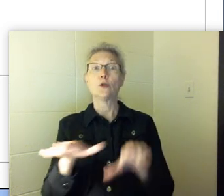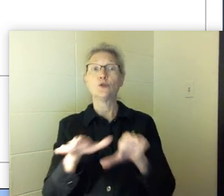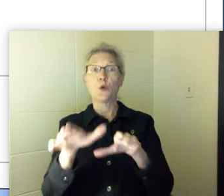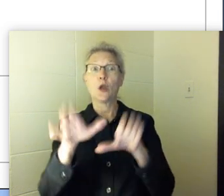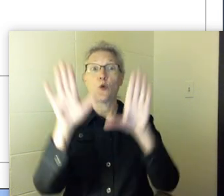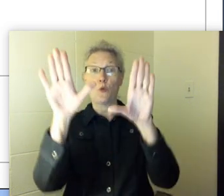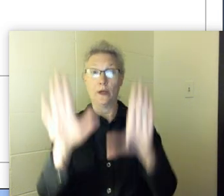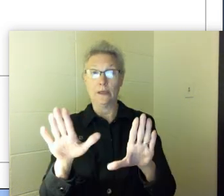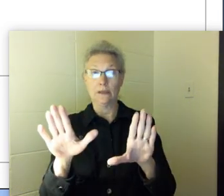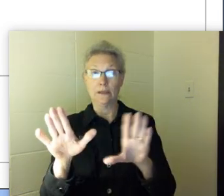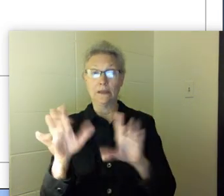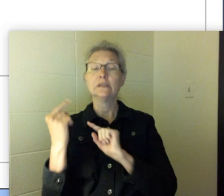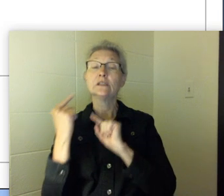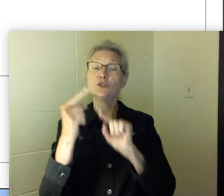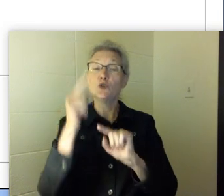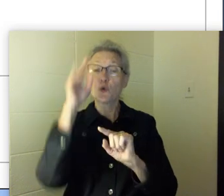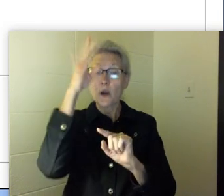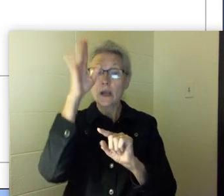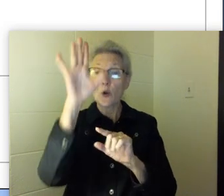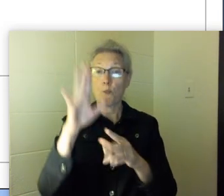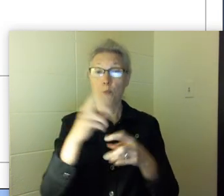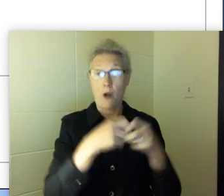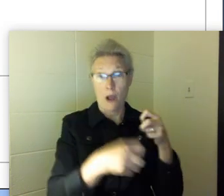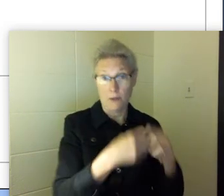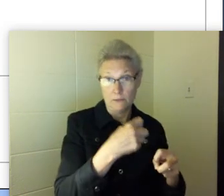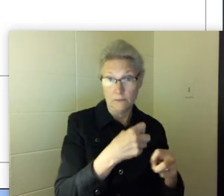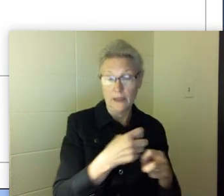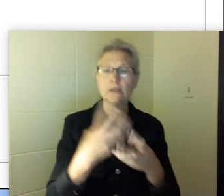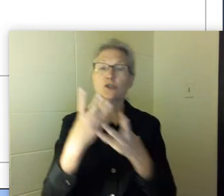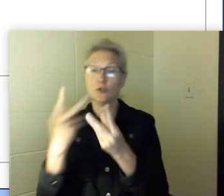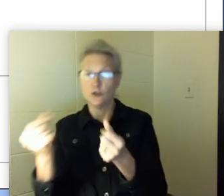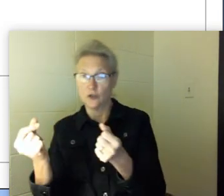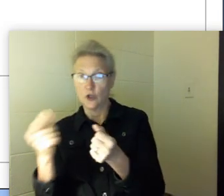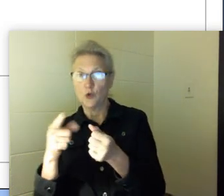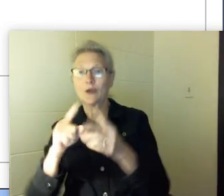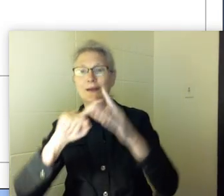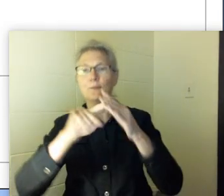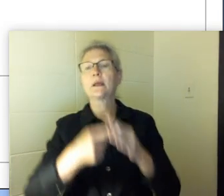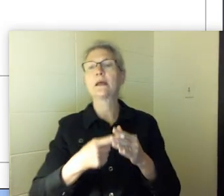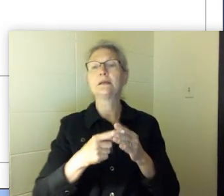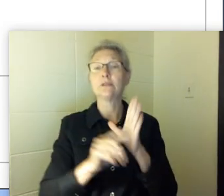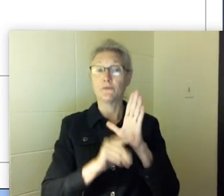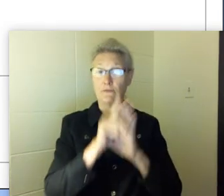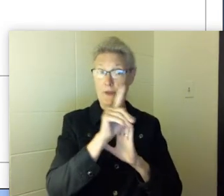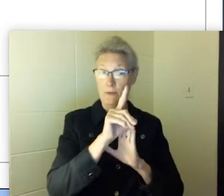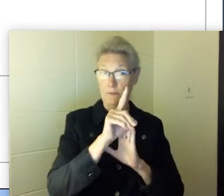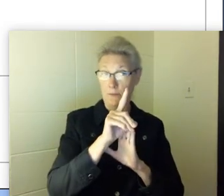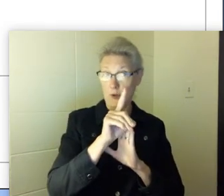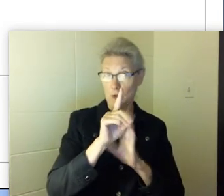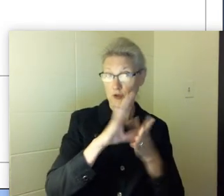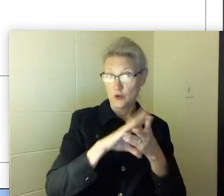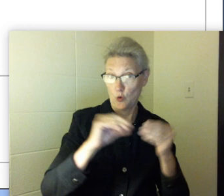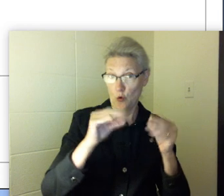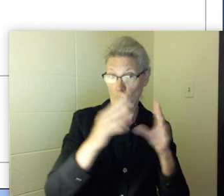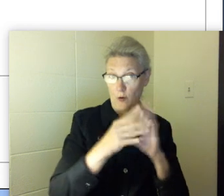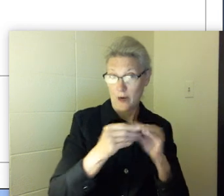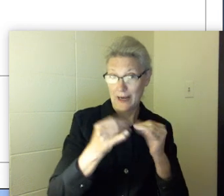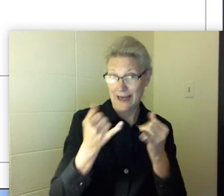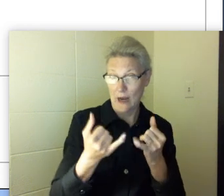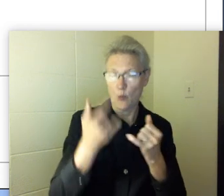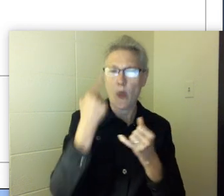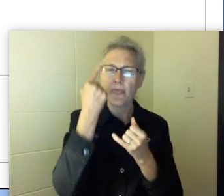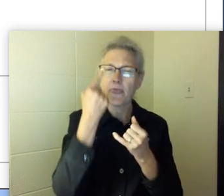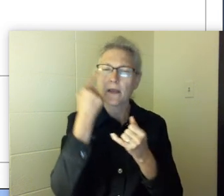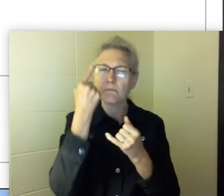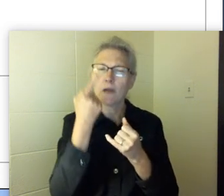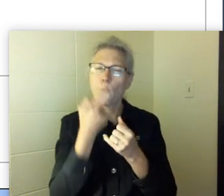You are doing great. Since you've created your problem and solution, you can now begin to develop your story. Now we want to think